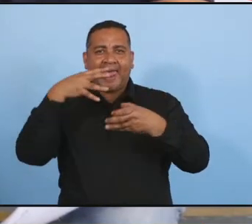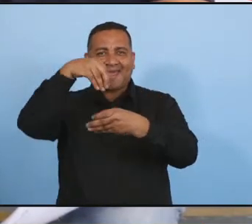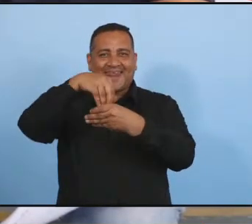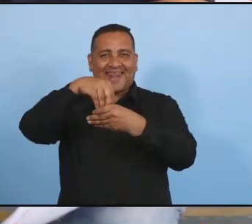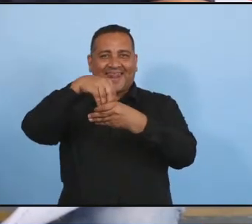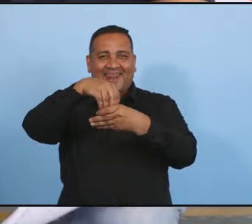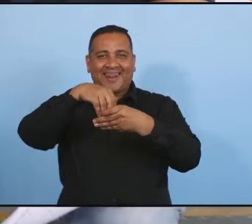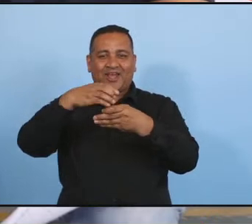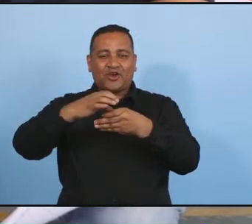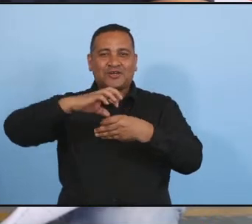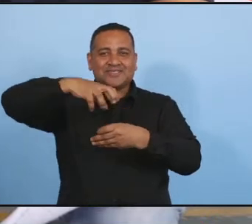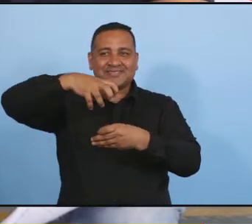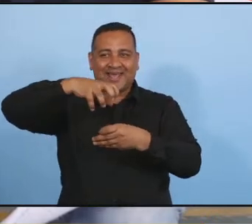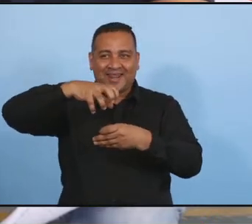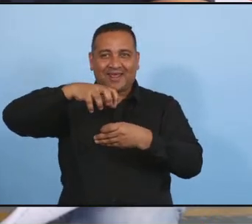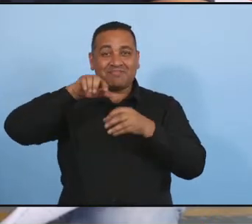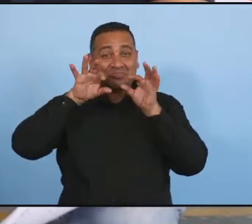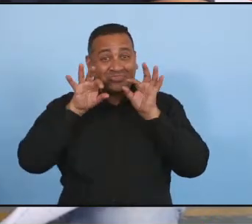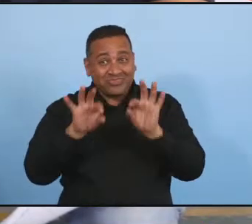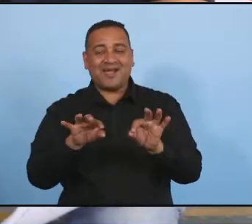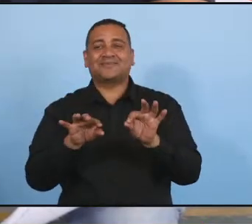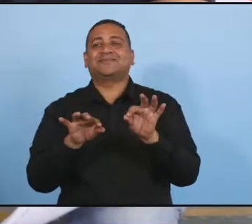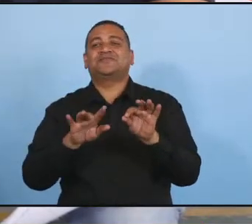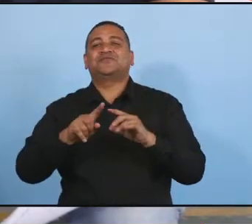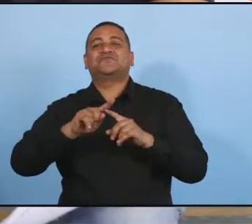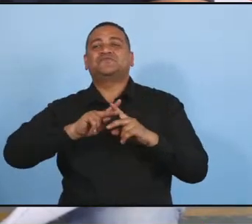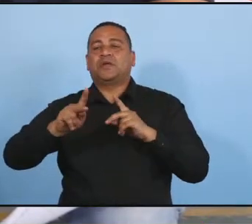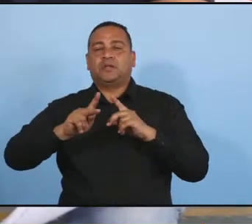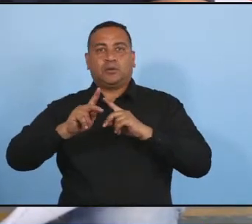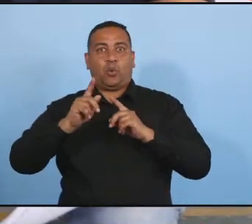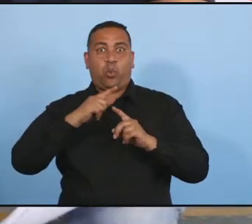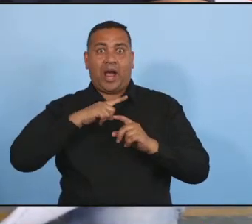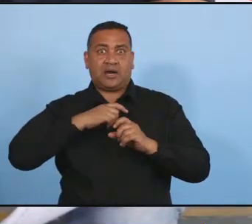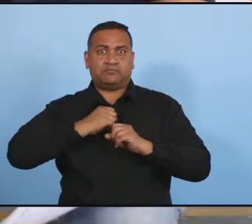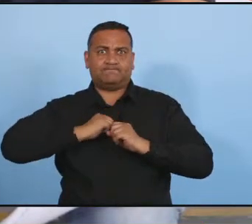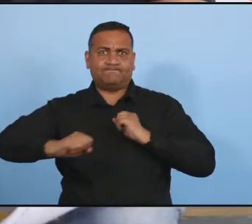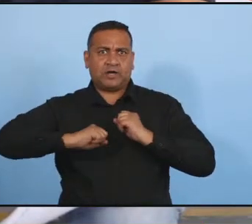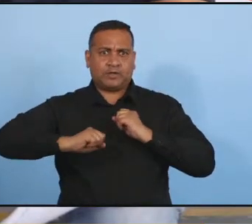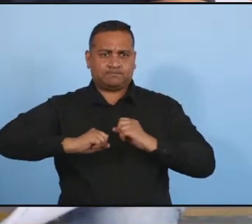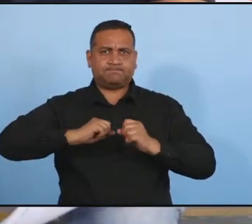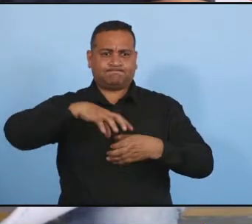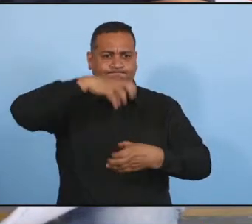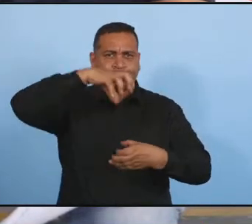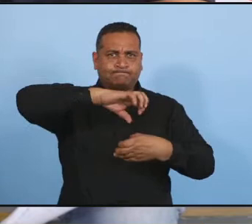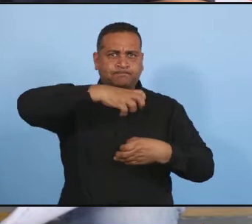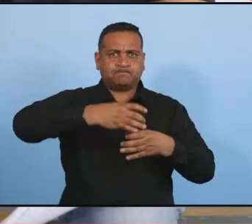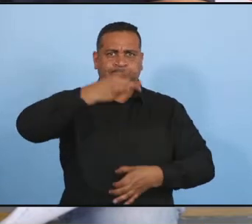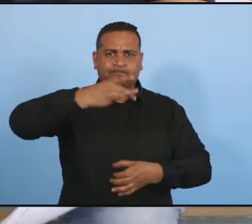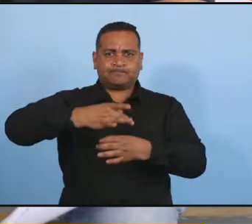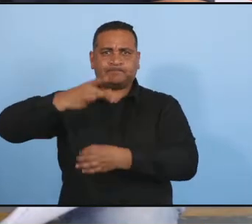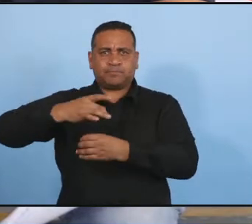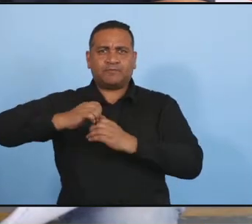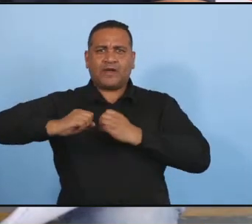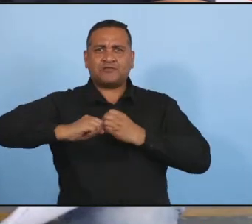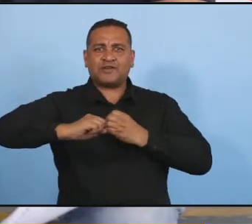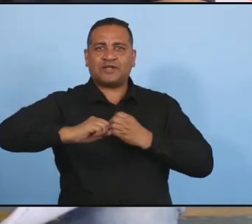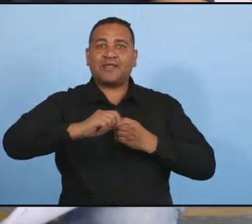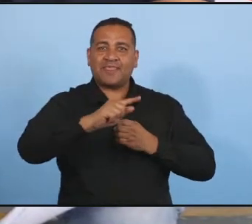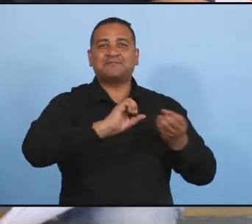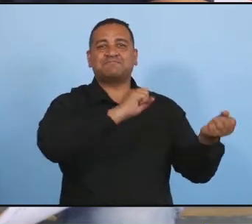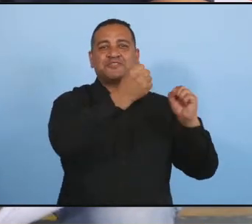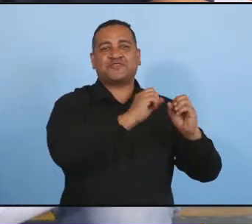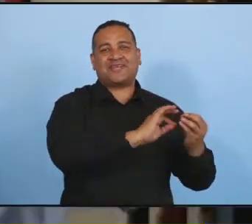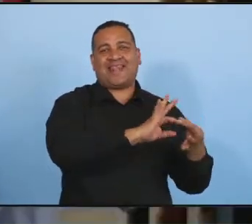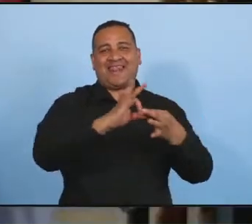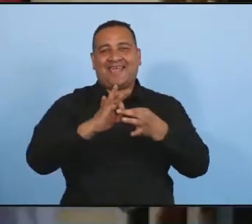but pneumatics is beautiful to use because it's fast, it's rapid. Yeah. I don't know whether you guys have seen programs where they run a bottling plant.